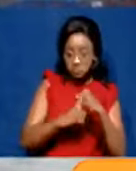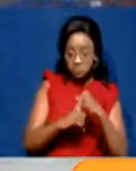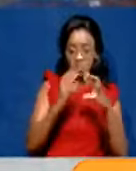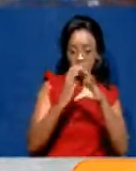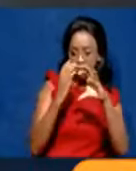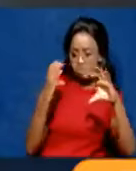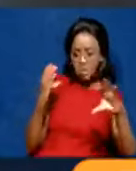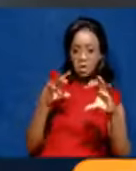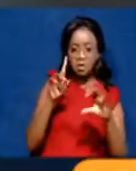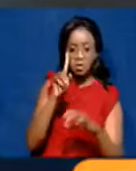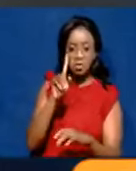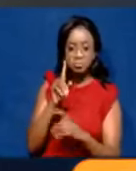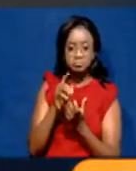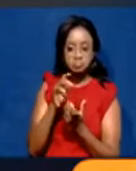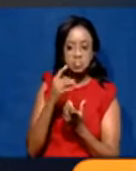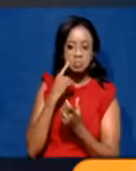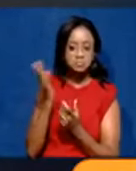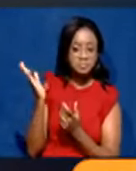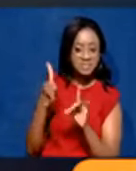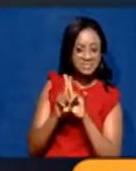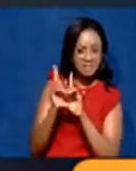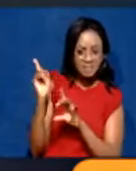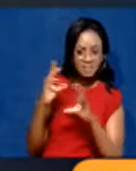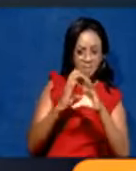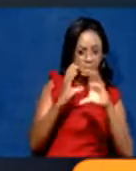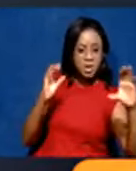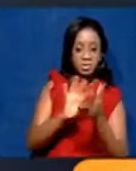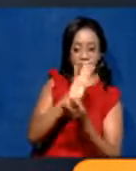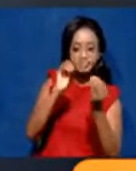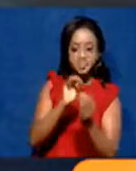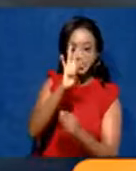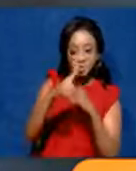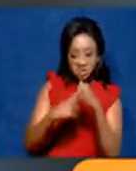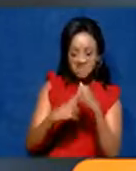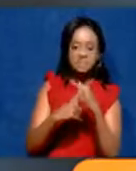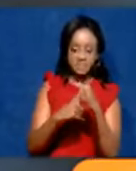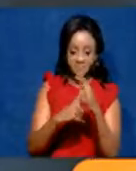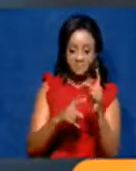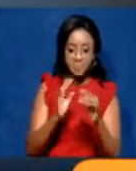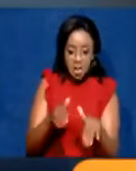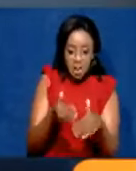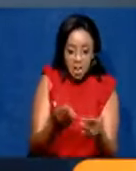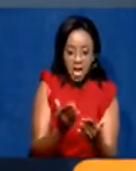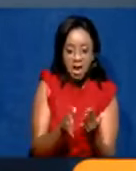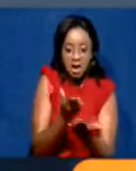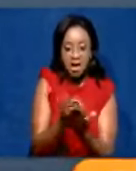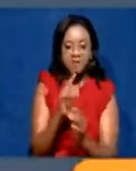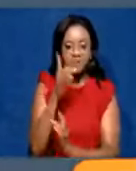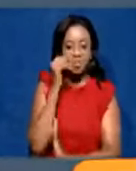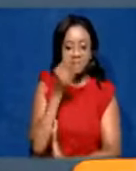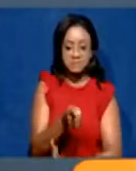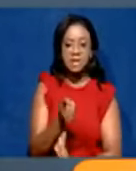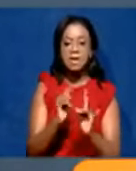sugar had docked at the port of Mombasa late last year, with 13 containers confirmed by the Kenya Revenue Authority to have